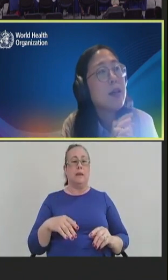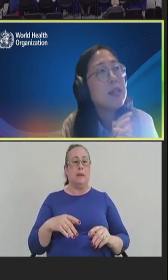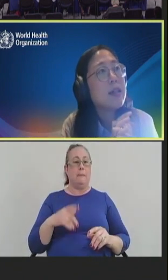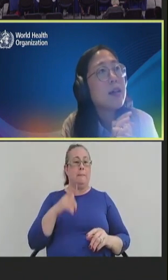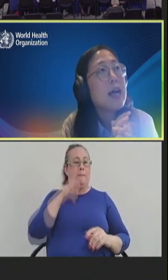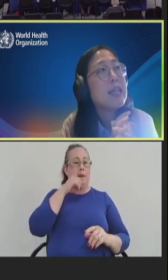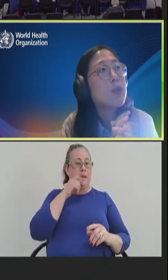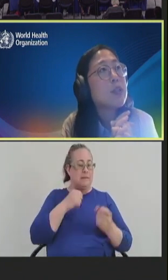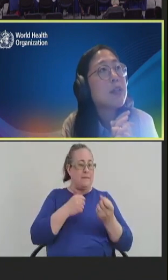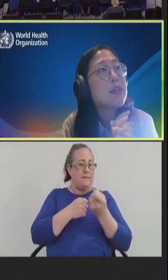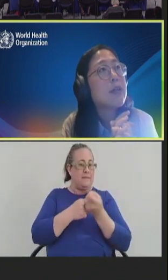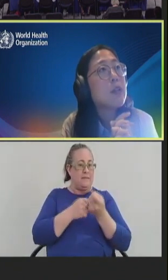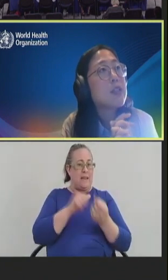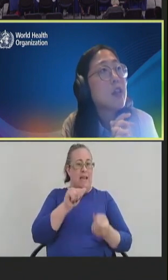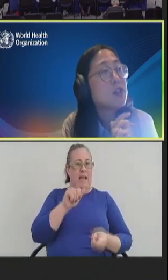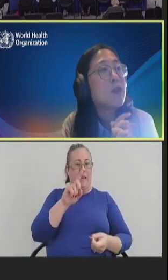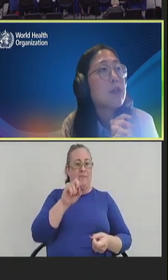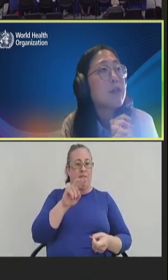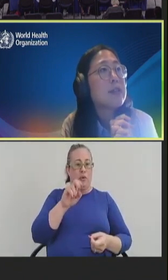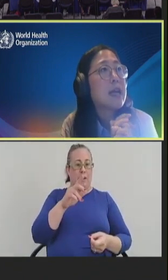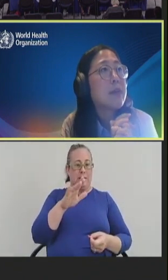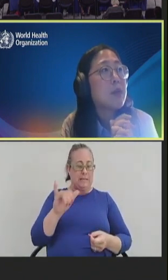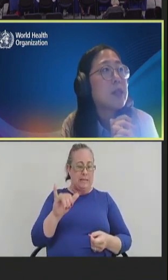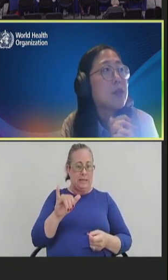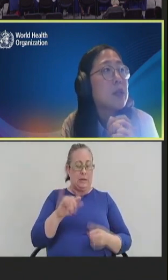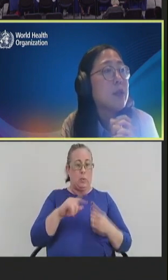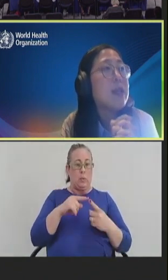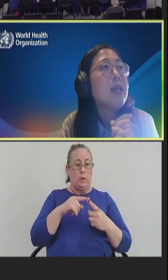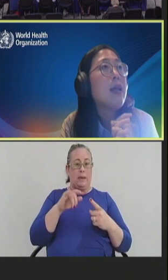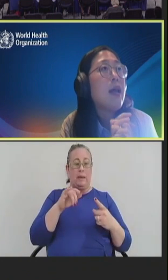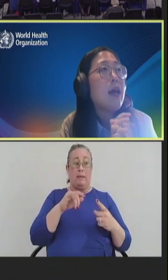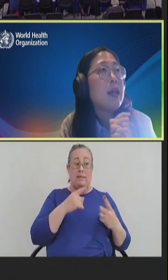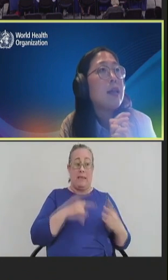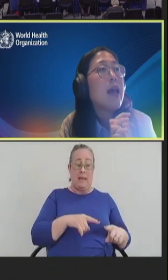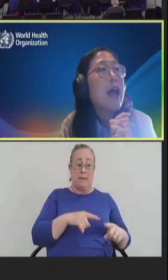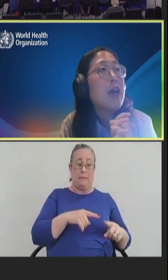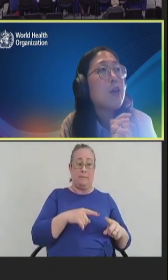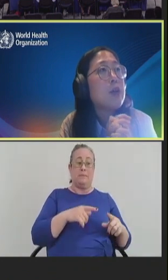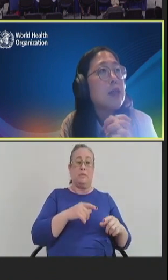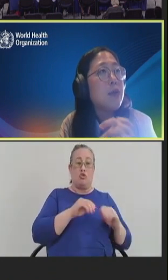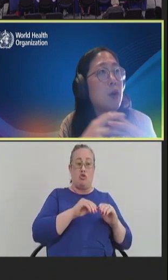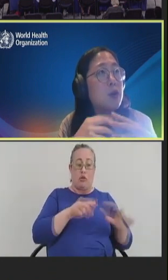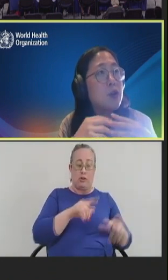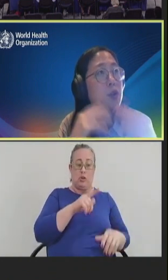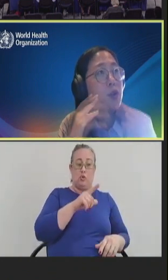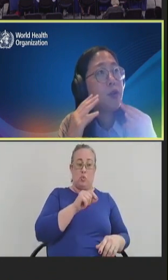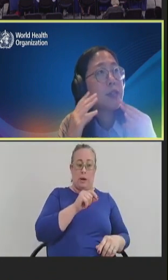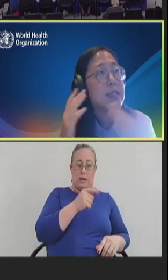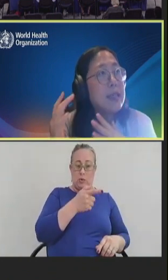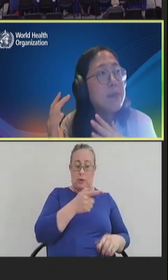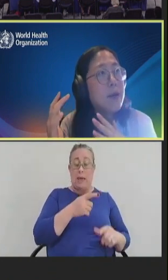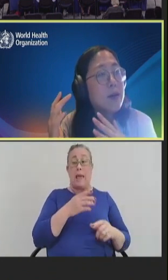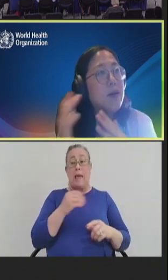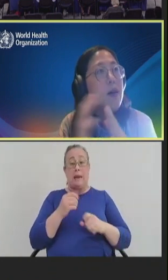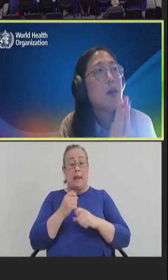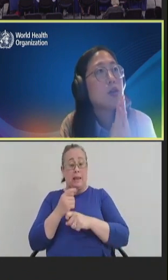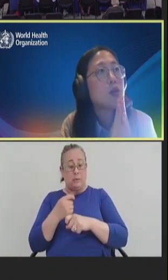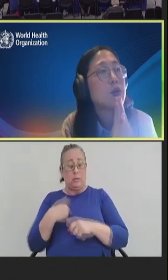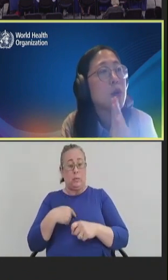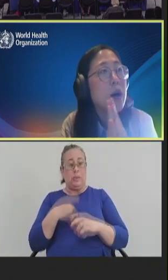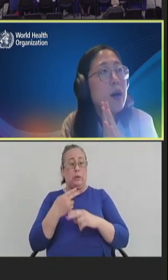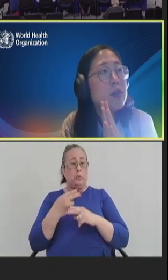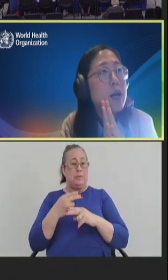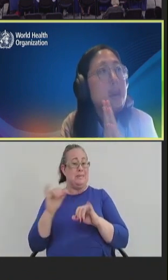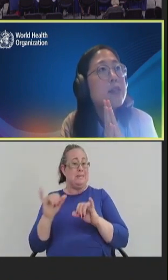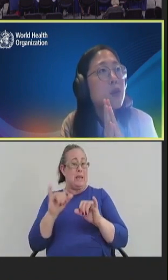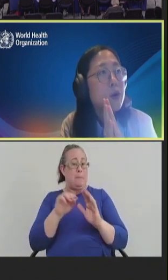when the IA 2030 was launched for the first time in 2021. And annually, we also use the same model